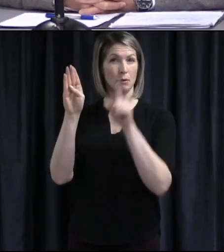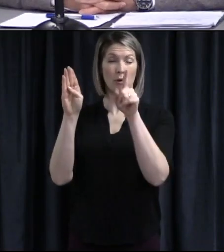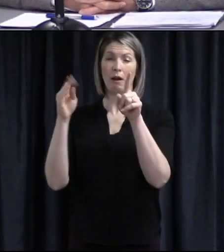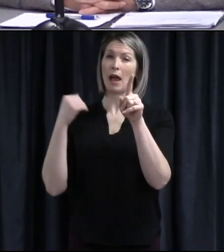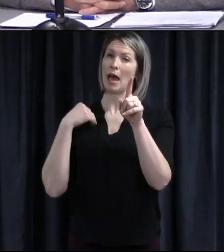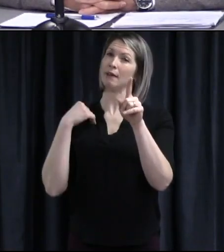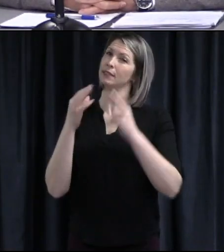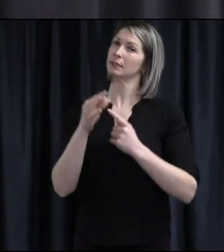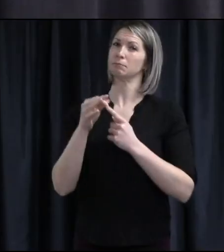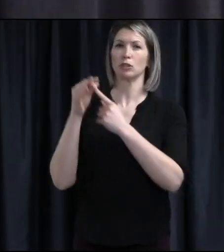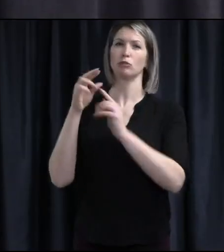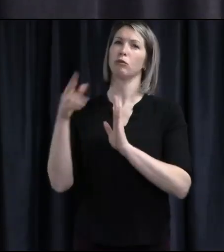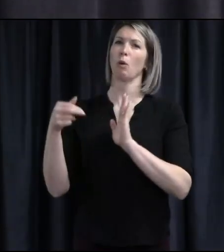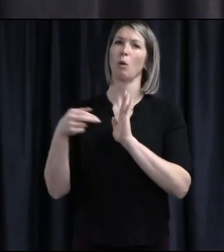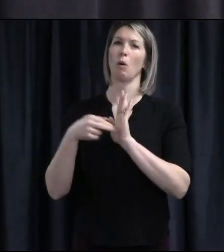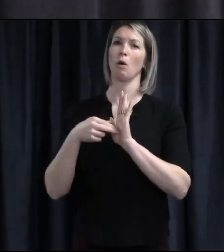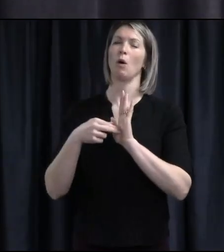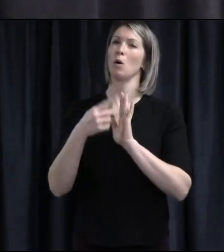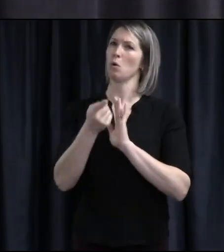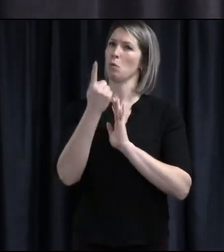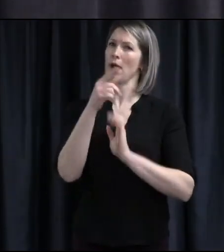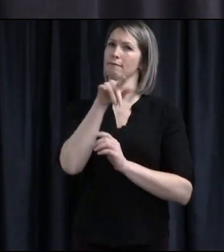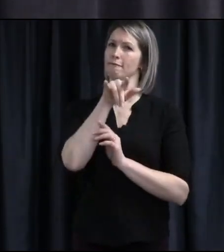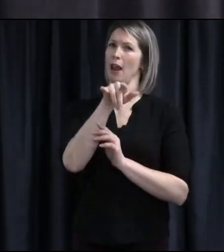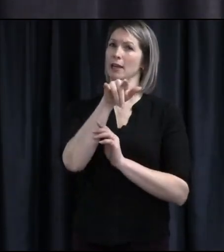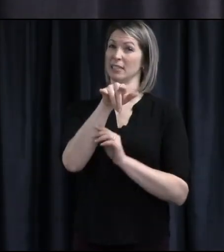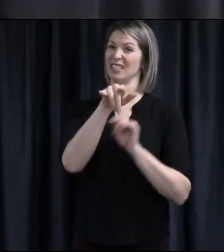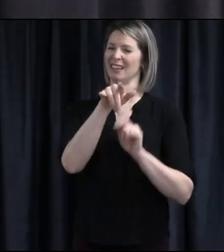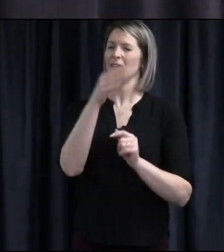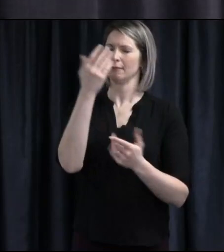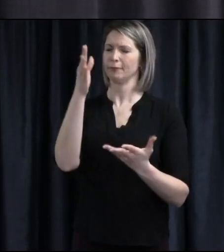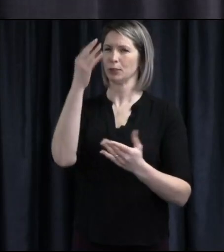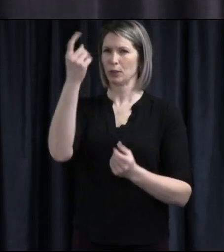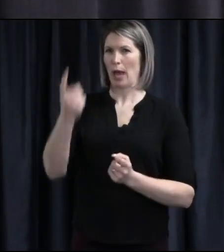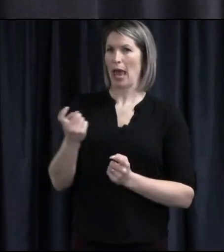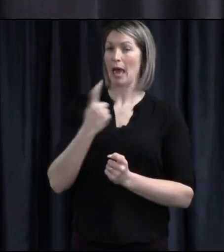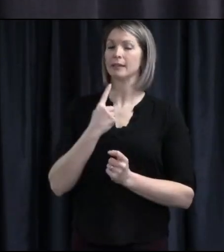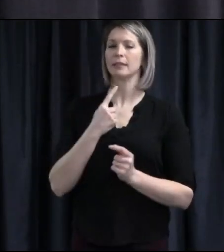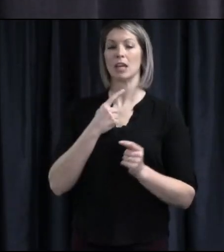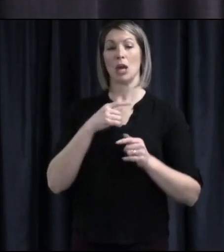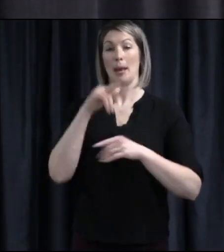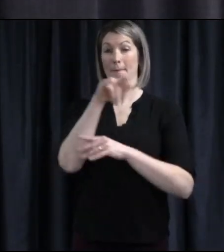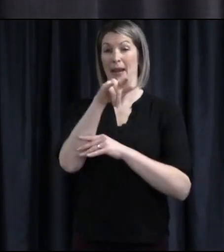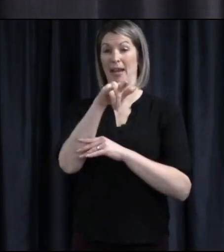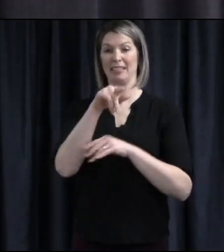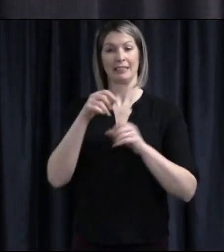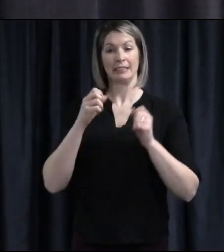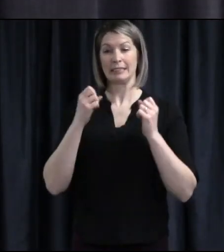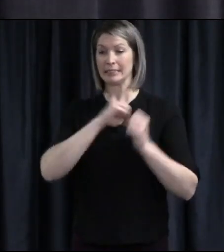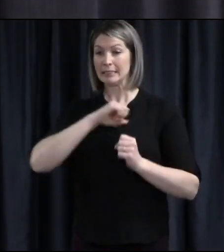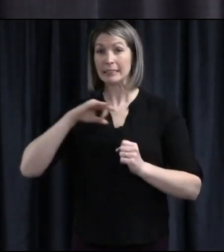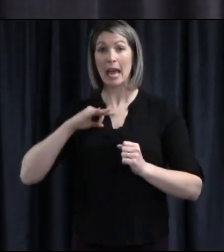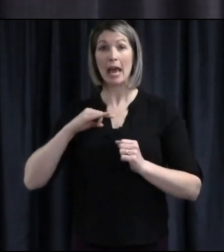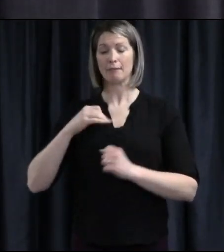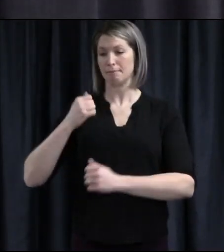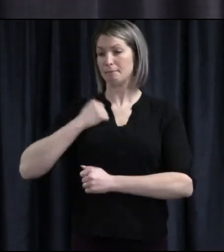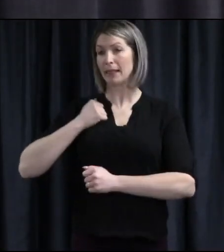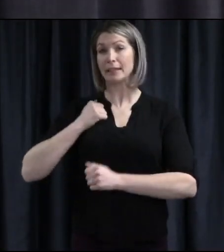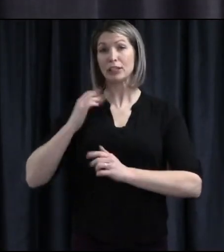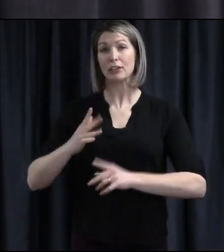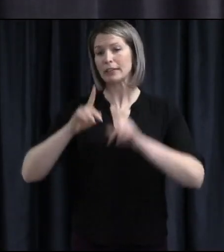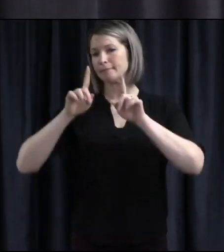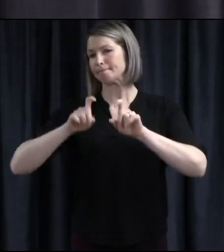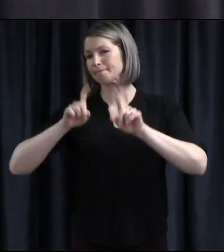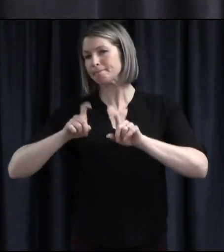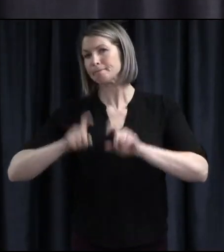years. So the flight that you're talking about has been searched. The staff have been tested. The military has been tested. They've